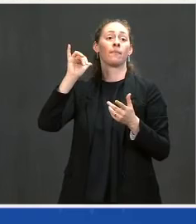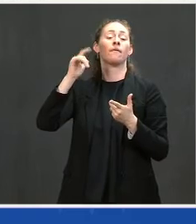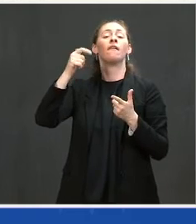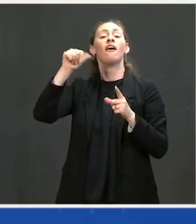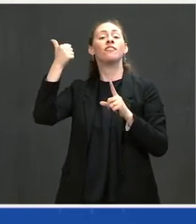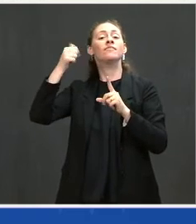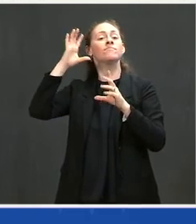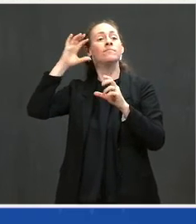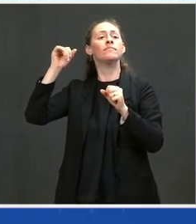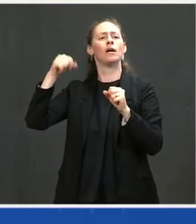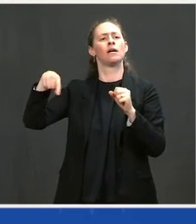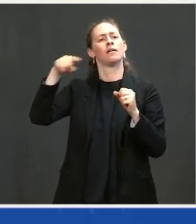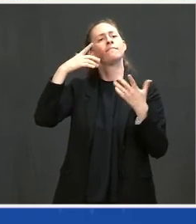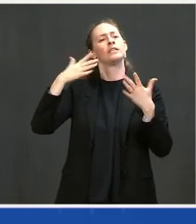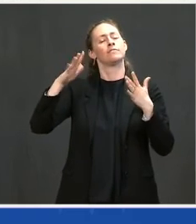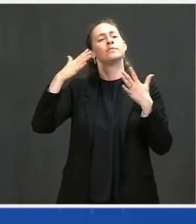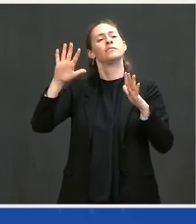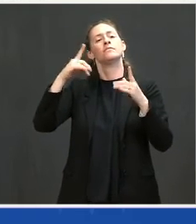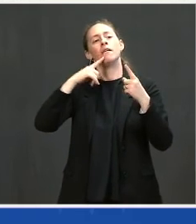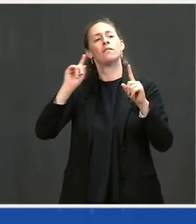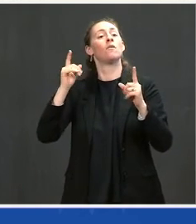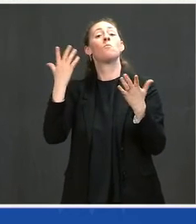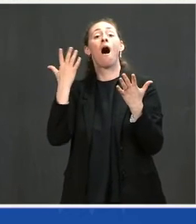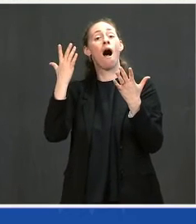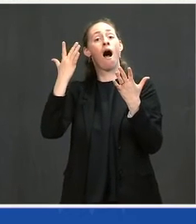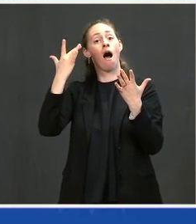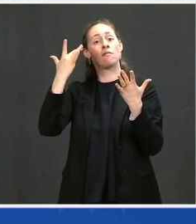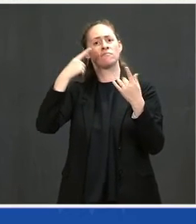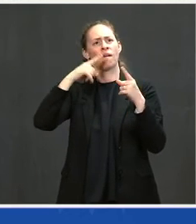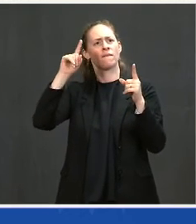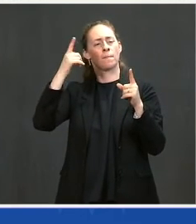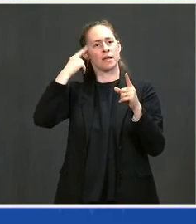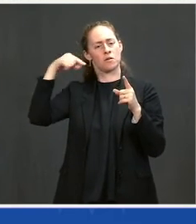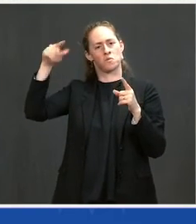have been successful in large part because they know how to time what they're doing,